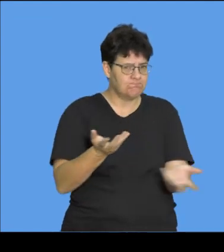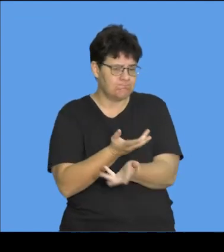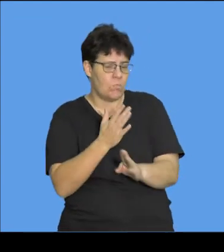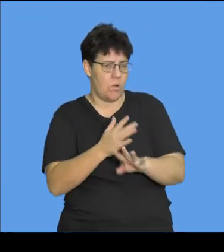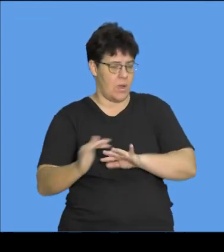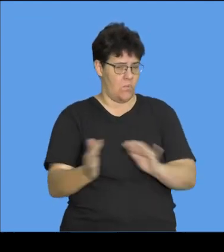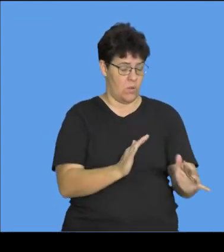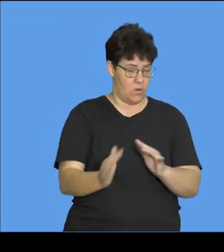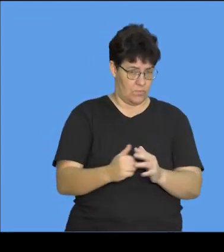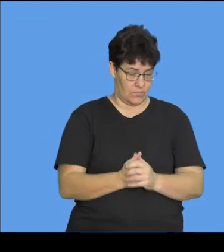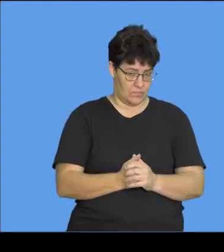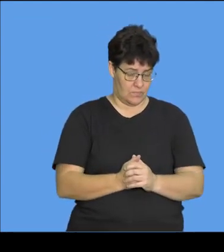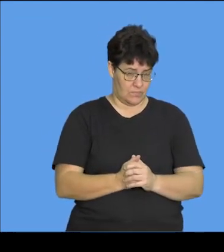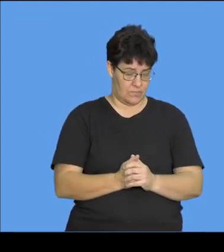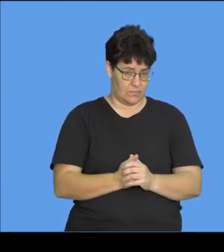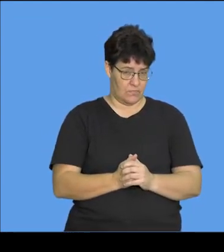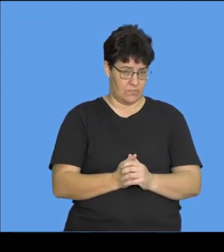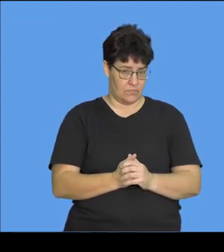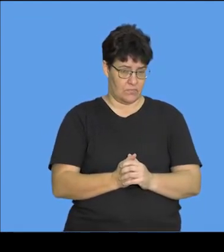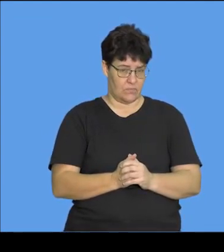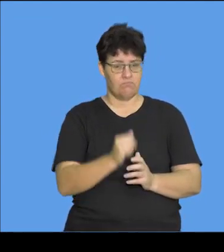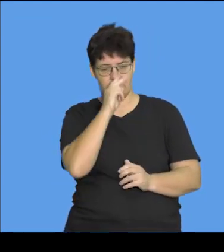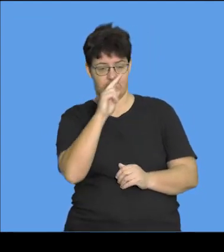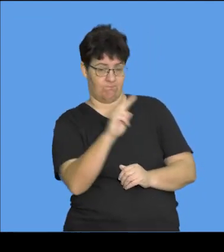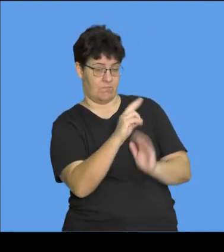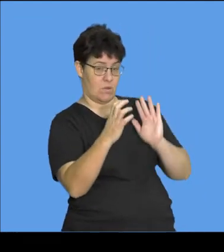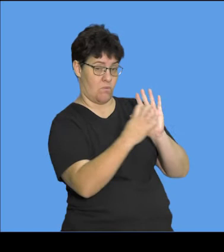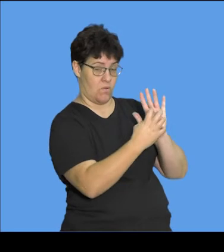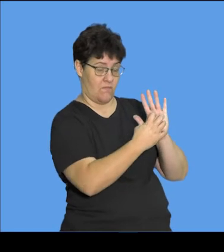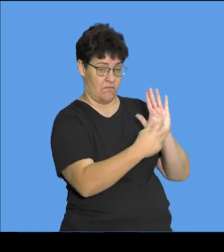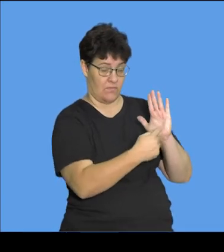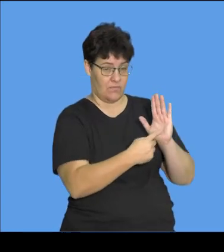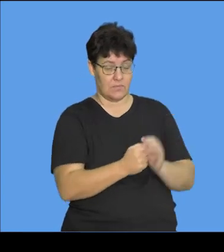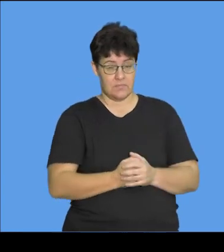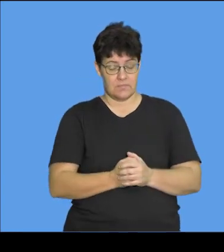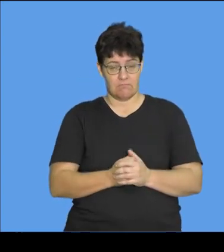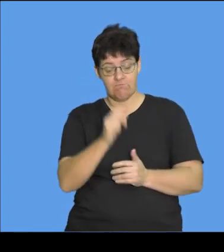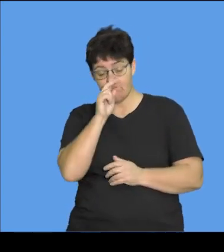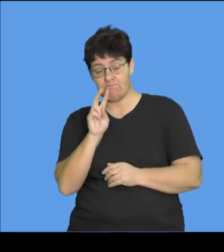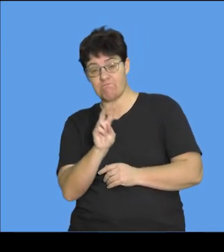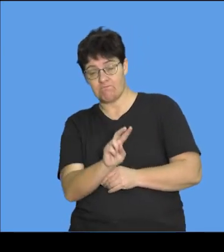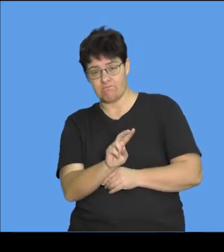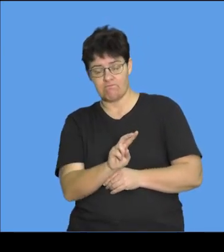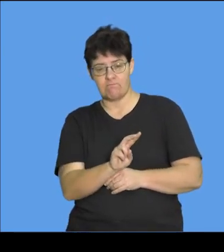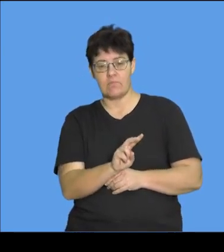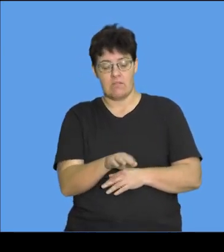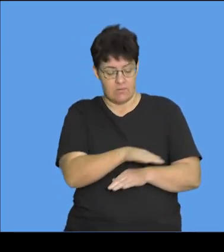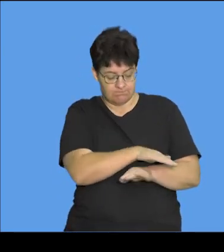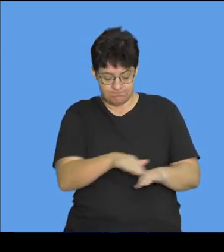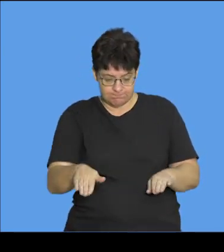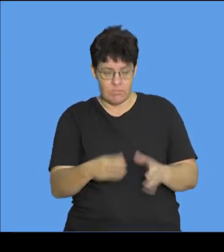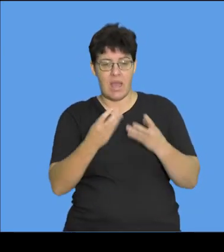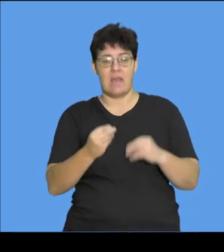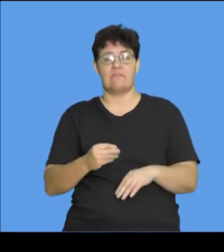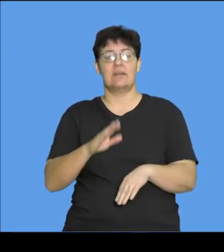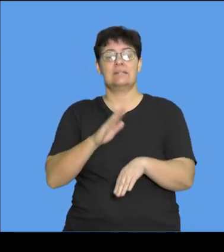pause and reflect at the graph. When you look at this graph, on the x-axis we have time